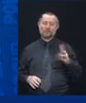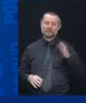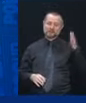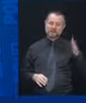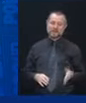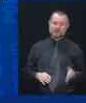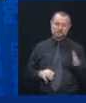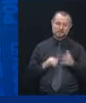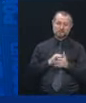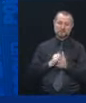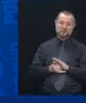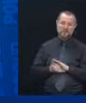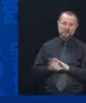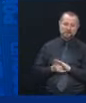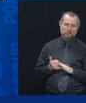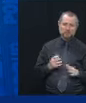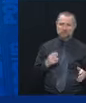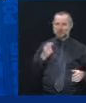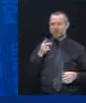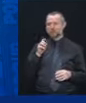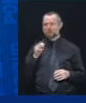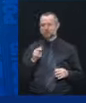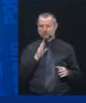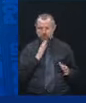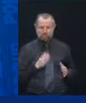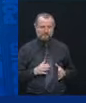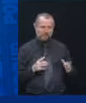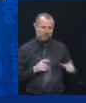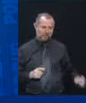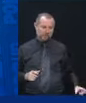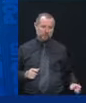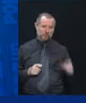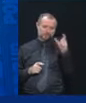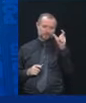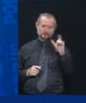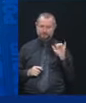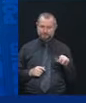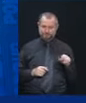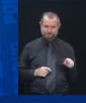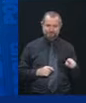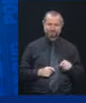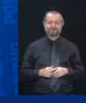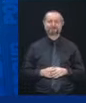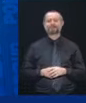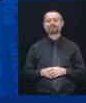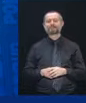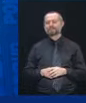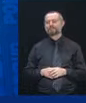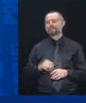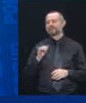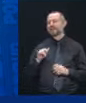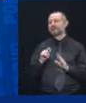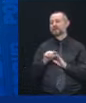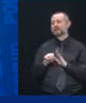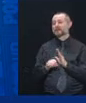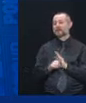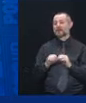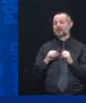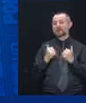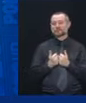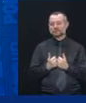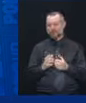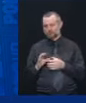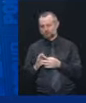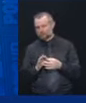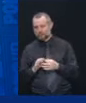Hudson River Park by Hudson River Park Trust, which is a state agency, joint state-city